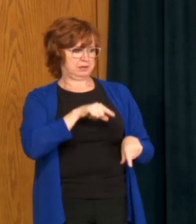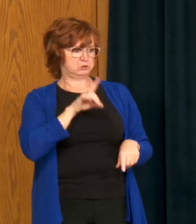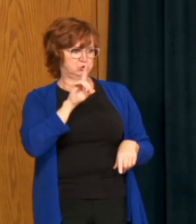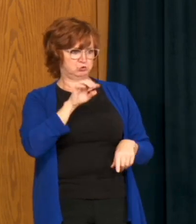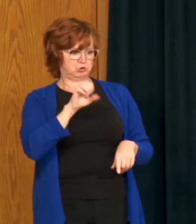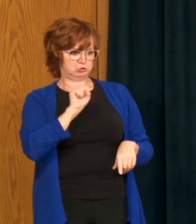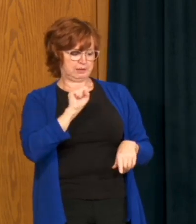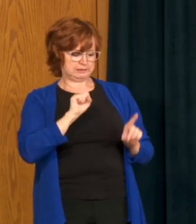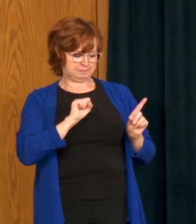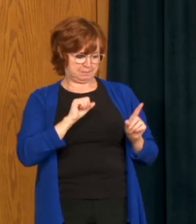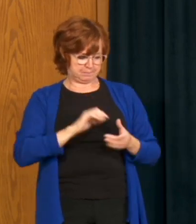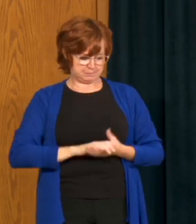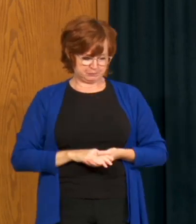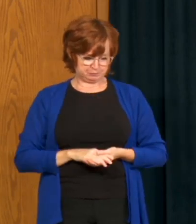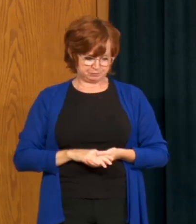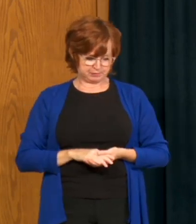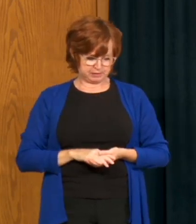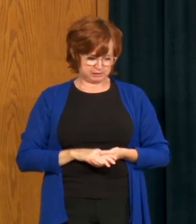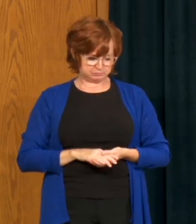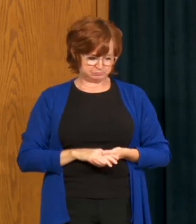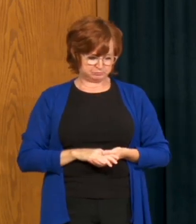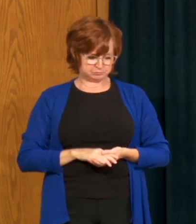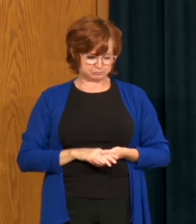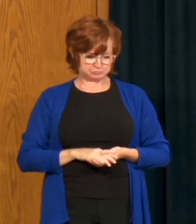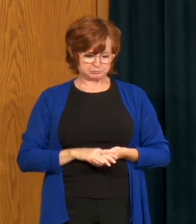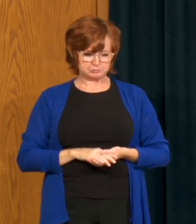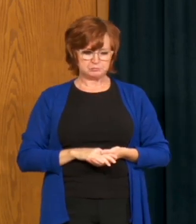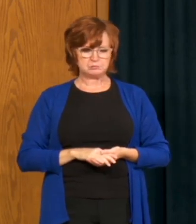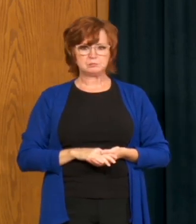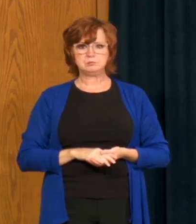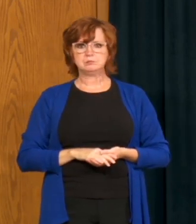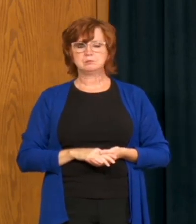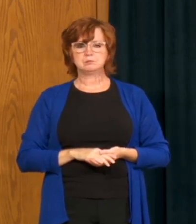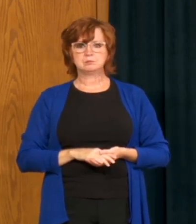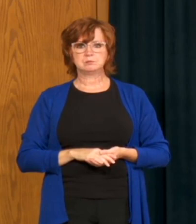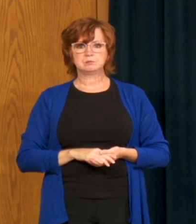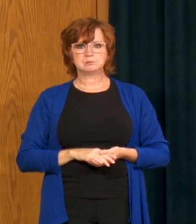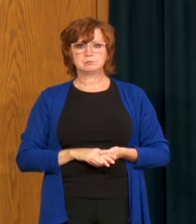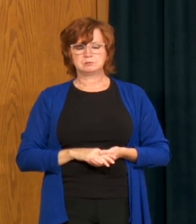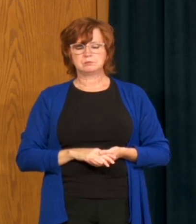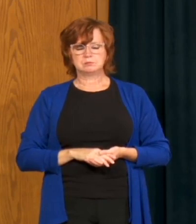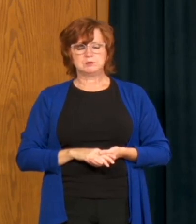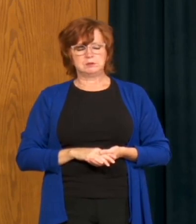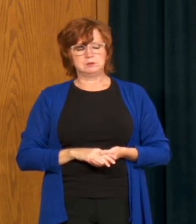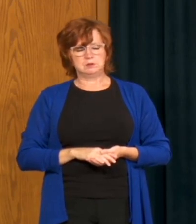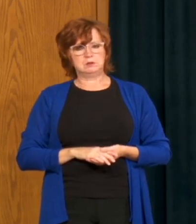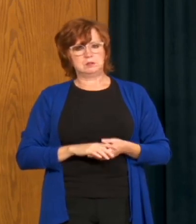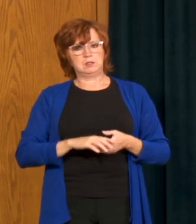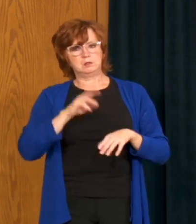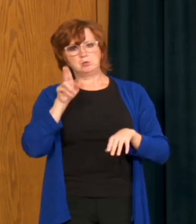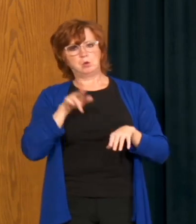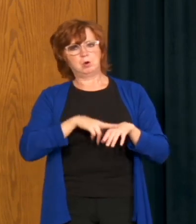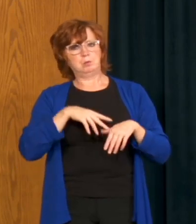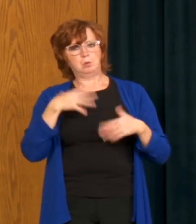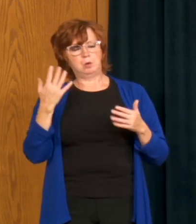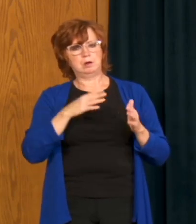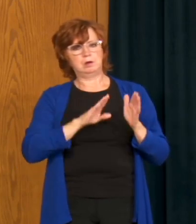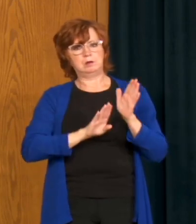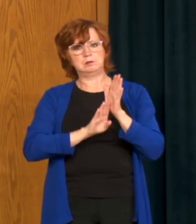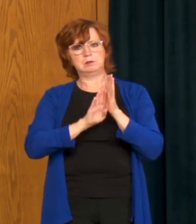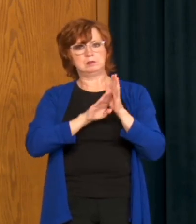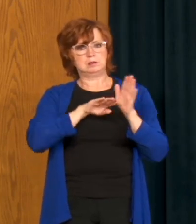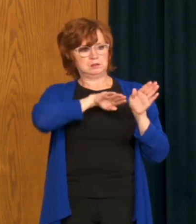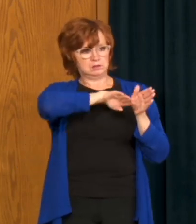level, that if you do expect to see transmission waxing and waning in large communities, small communities, and that